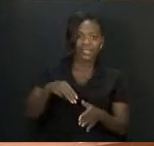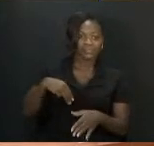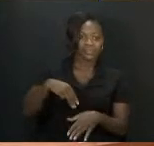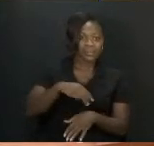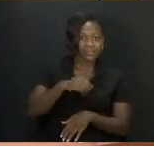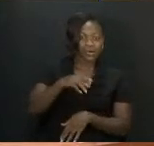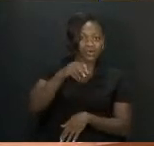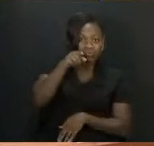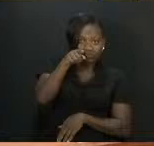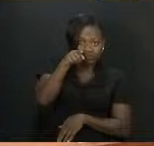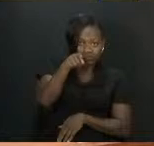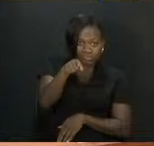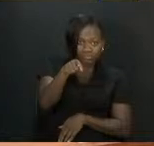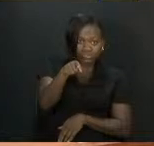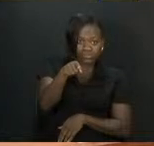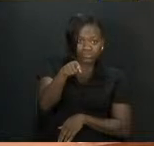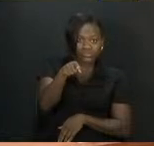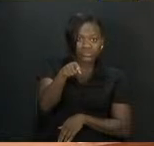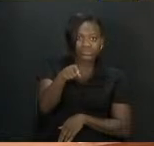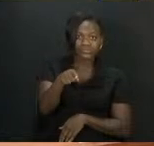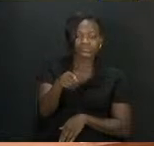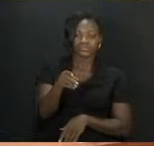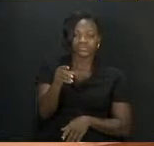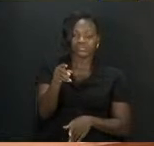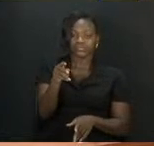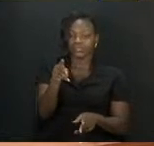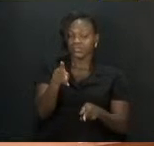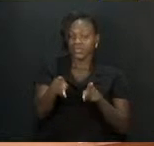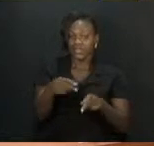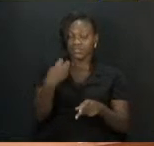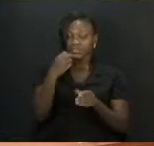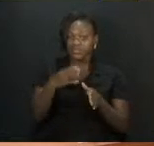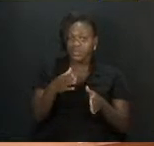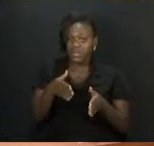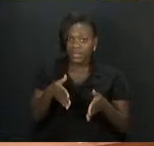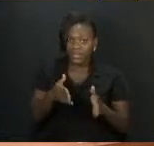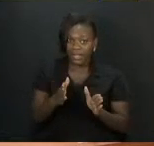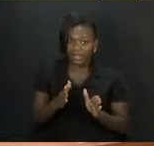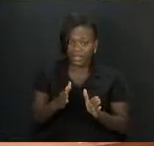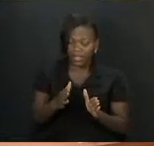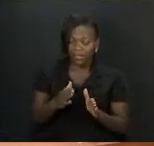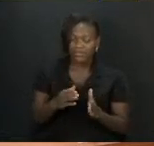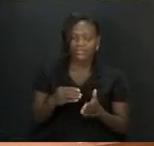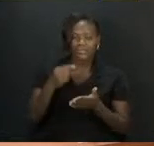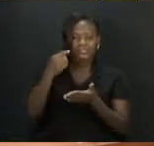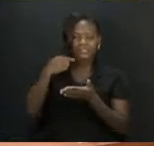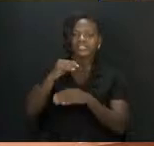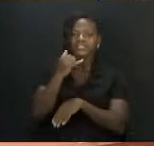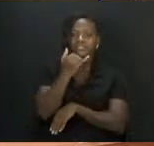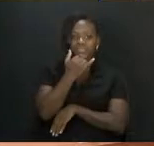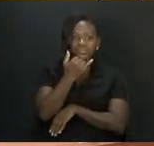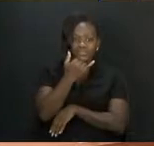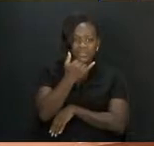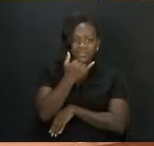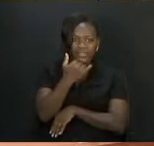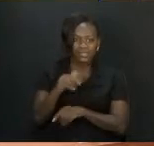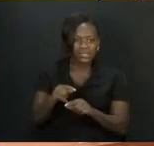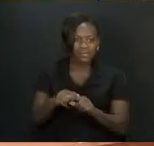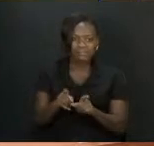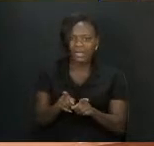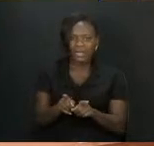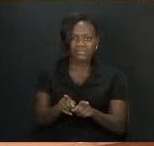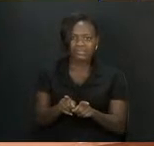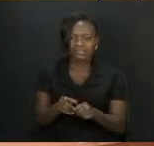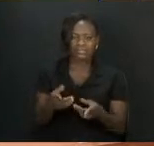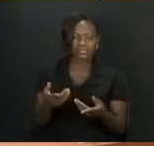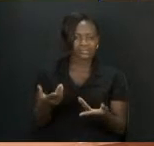followed proceedings may, with the leave of Speaker, get that correction done, which is a matter of substance. But for